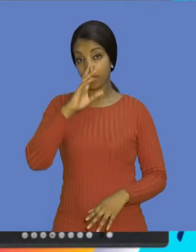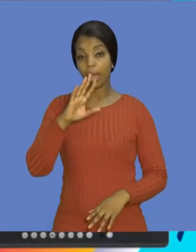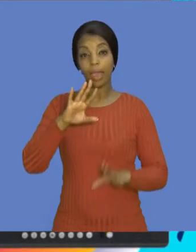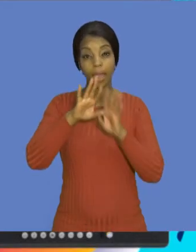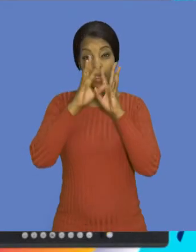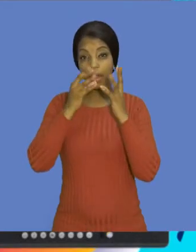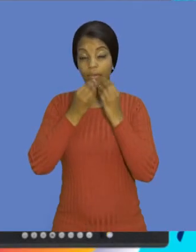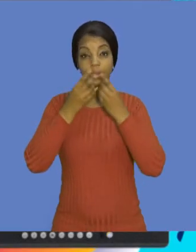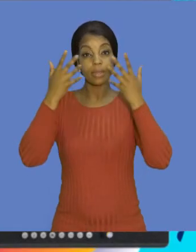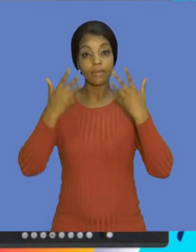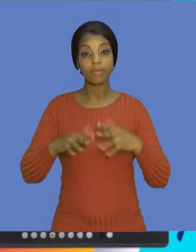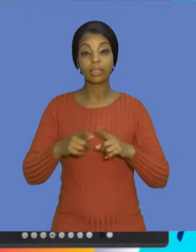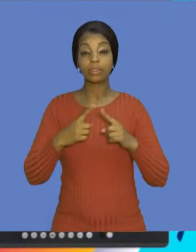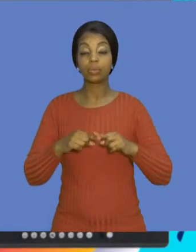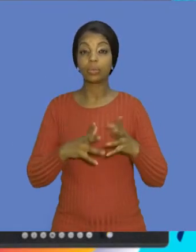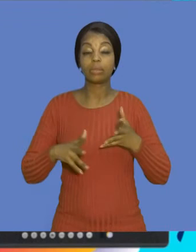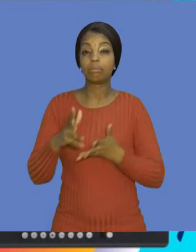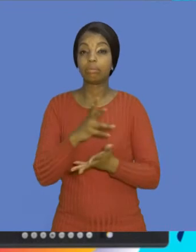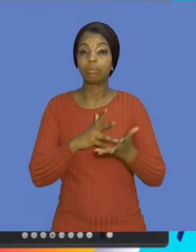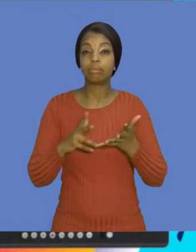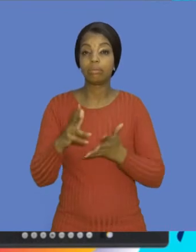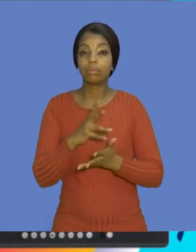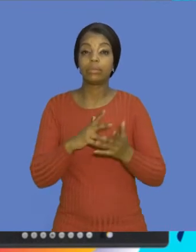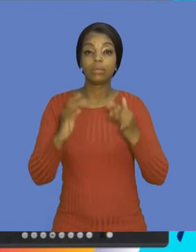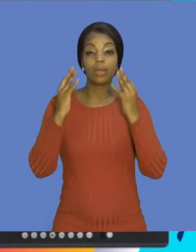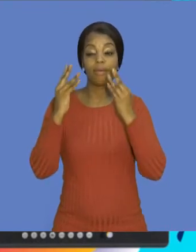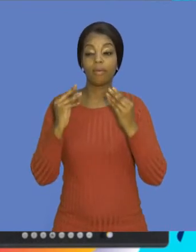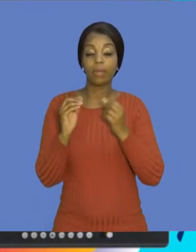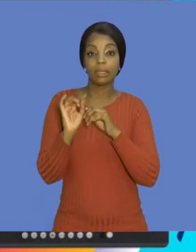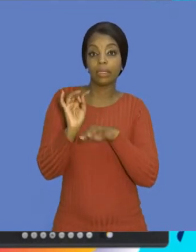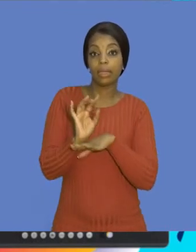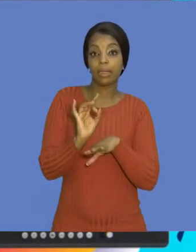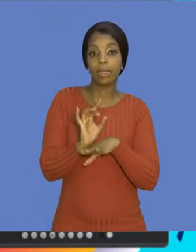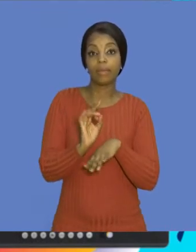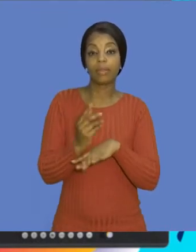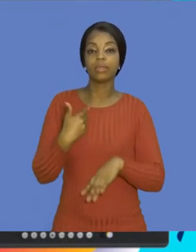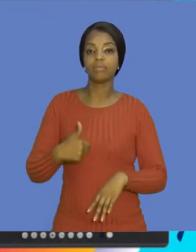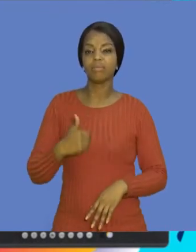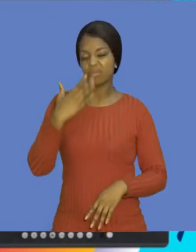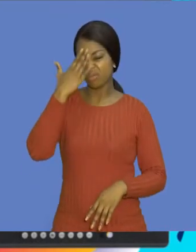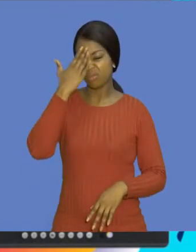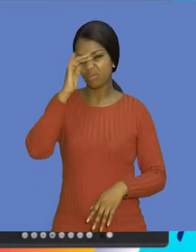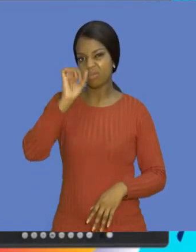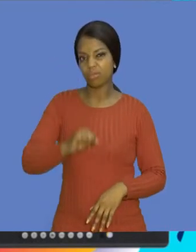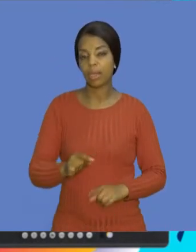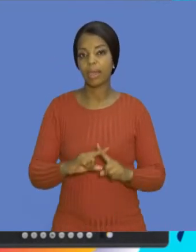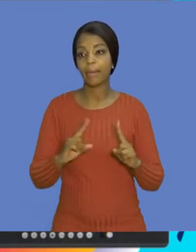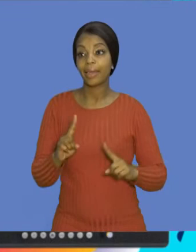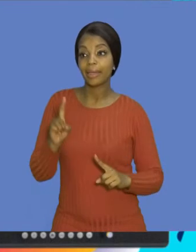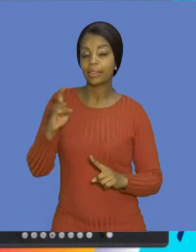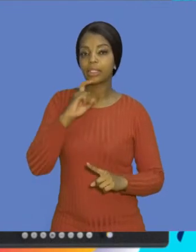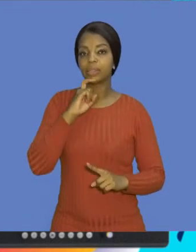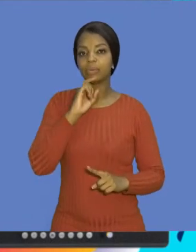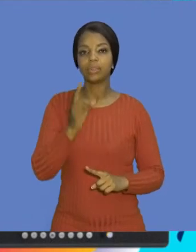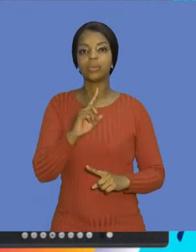everything that we've spoken about does not constitute as financial advice. I don't know much about that. This is just me using